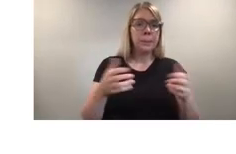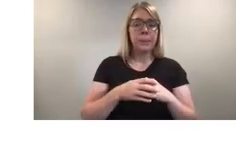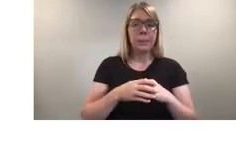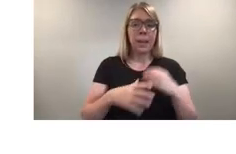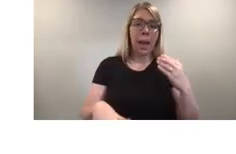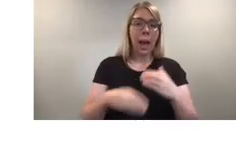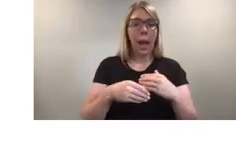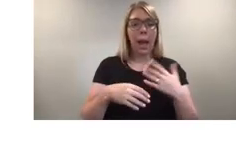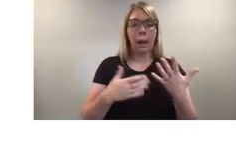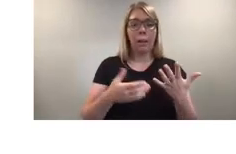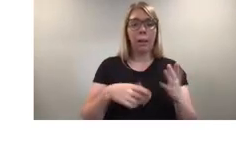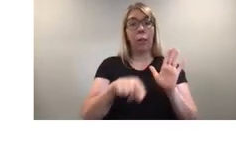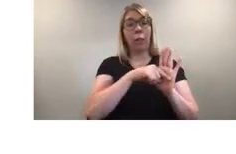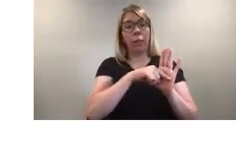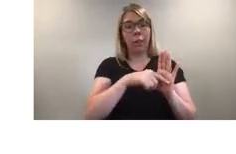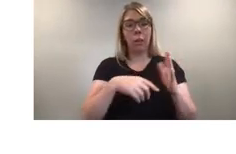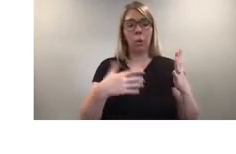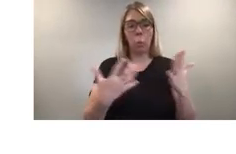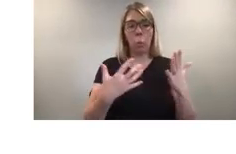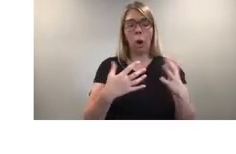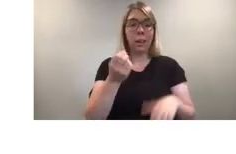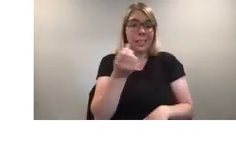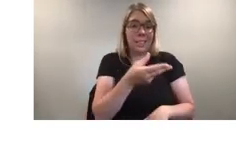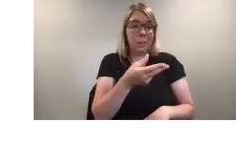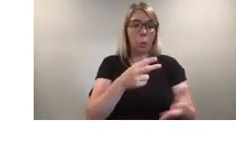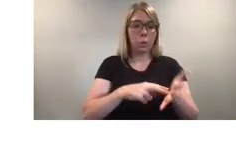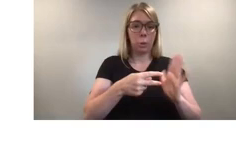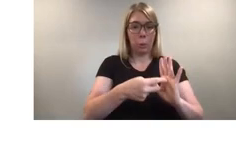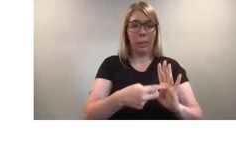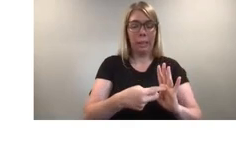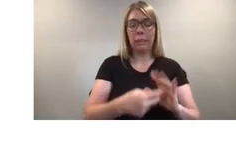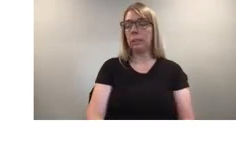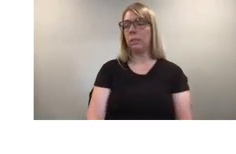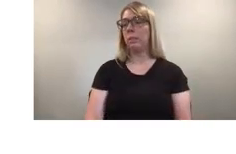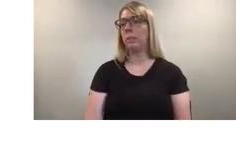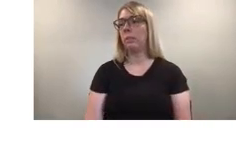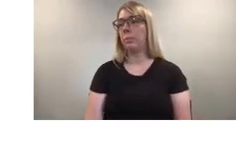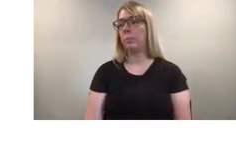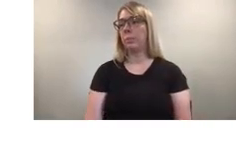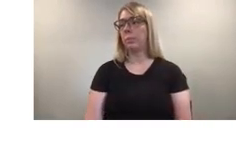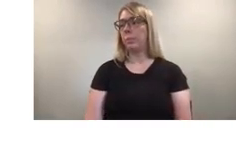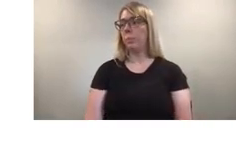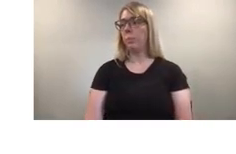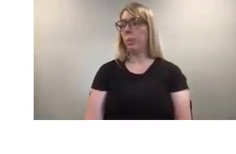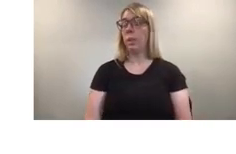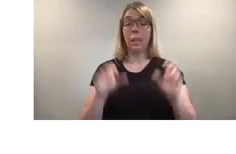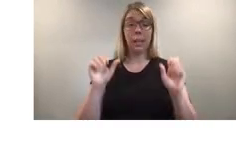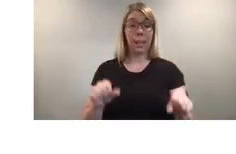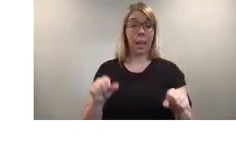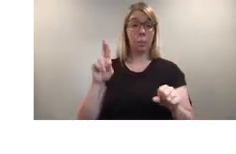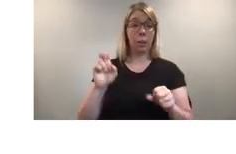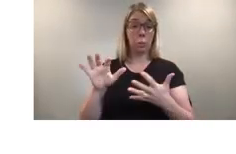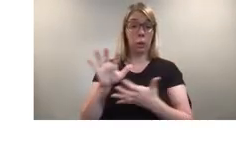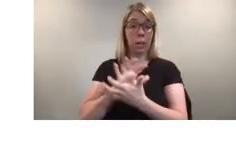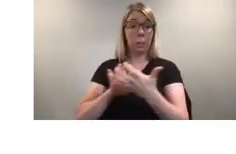adding a pejorative to what a disposable, calling it a disposable assignment. So let's see, it can be remixed by others and